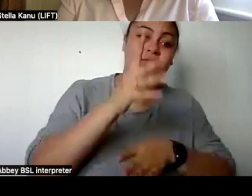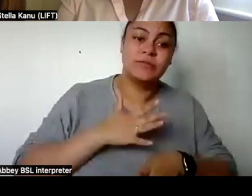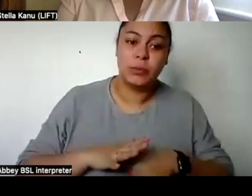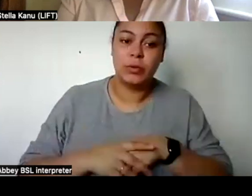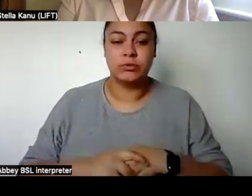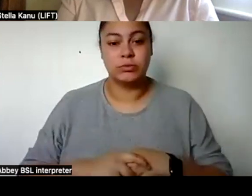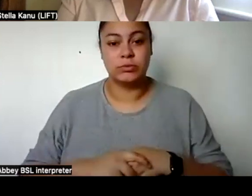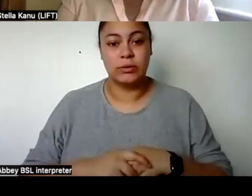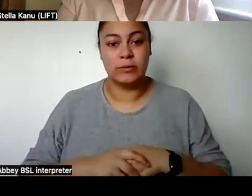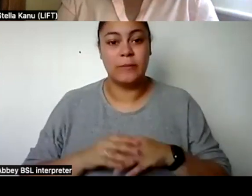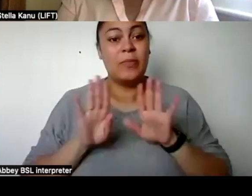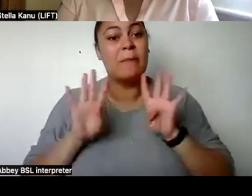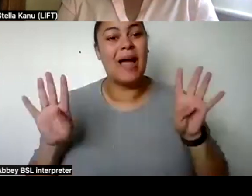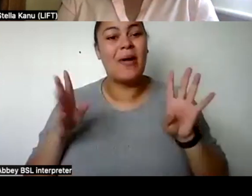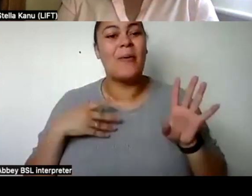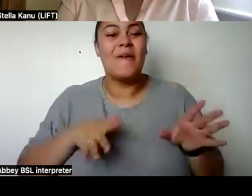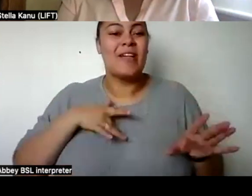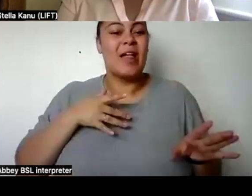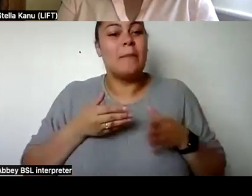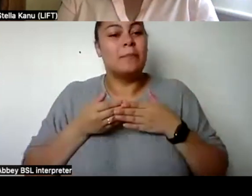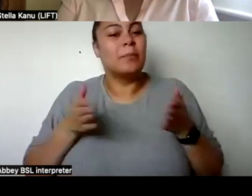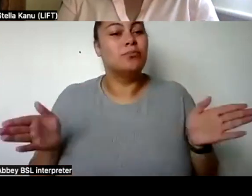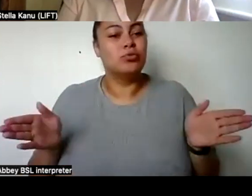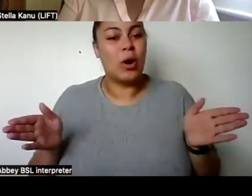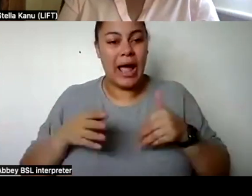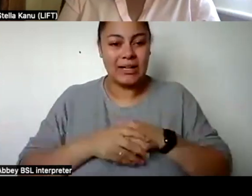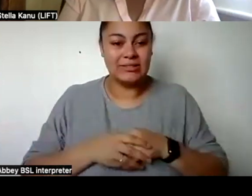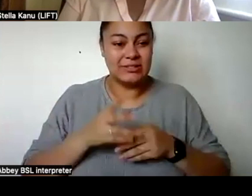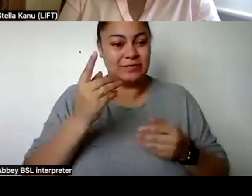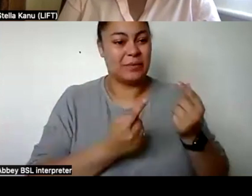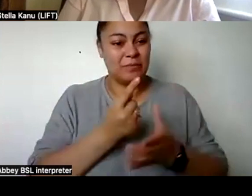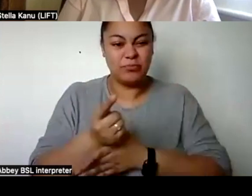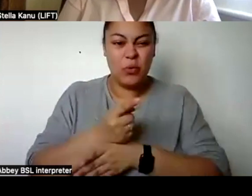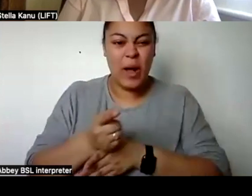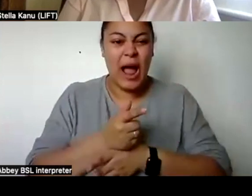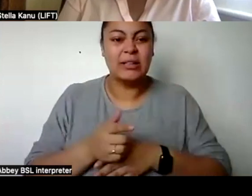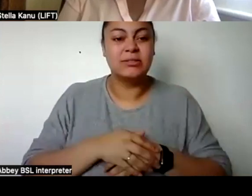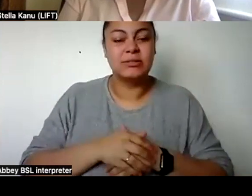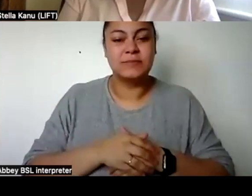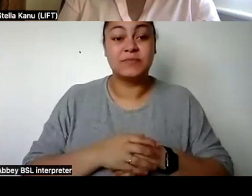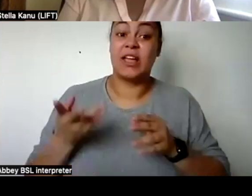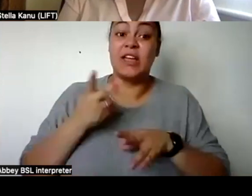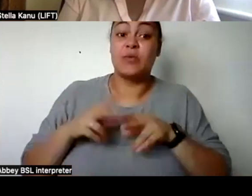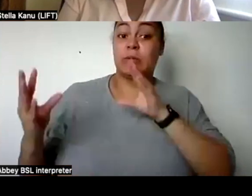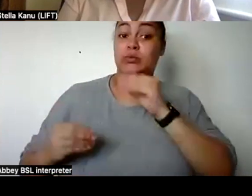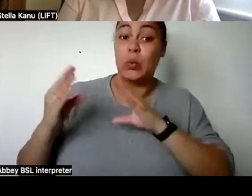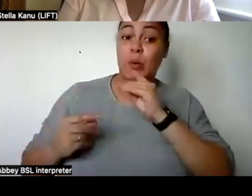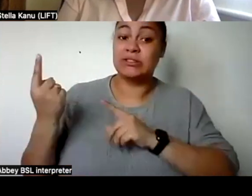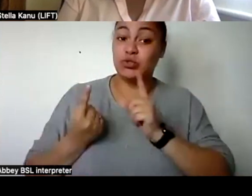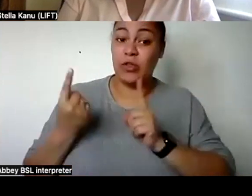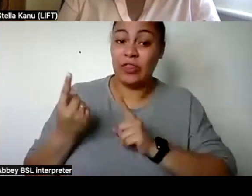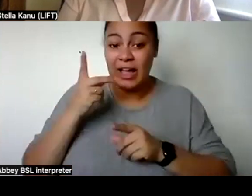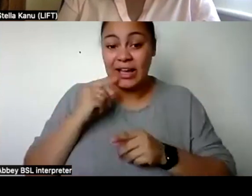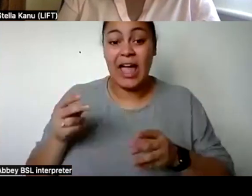the panel will feel a bit more like a broadcast. If you do want to talk to each other or explore ideas, then we have created